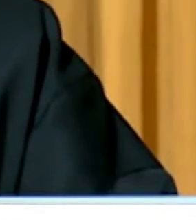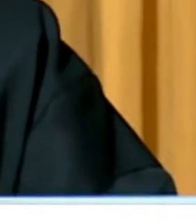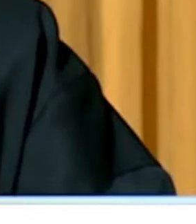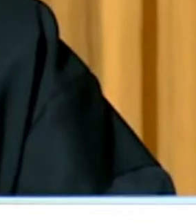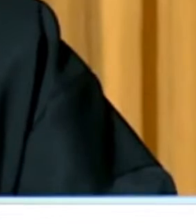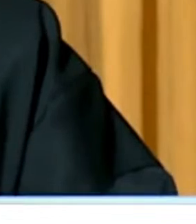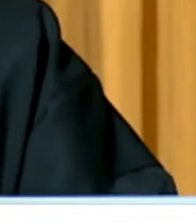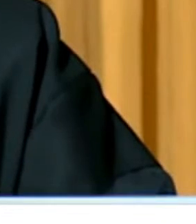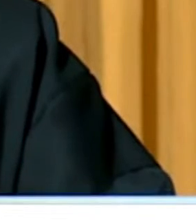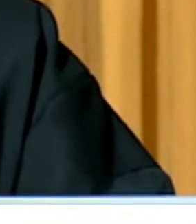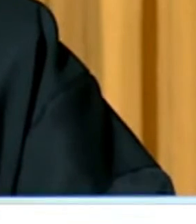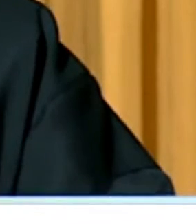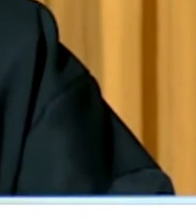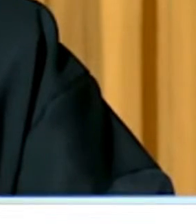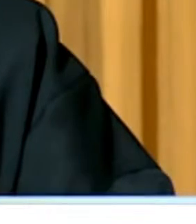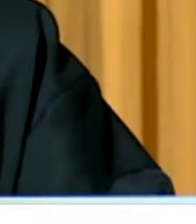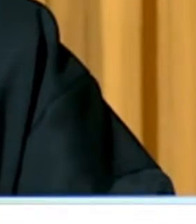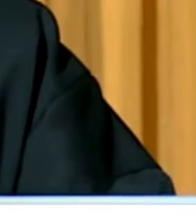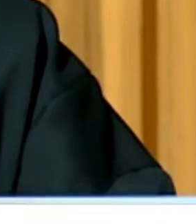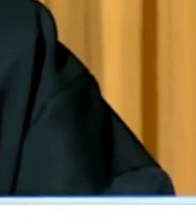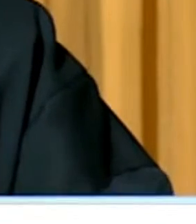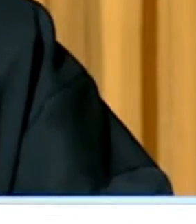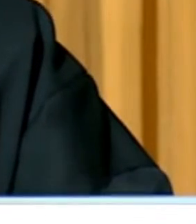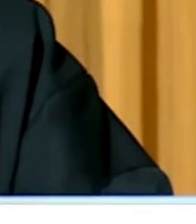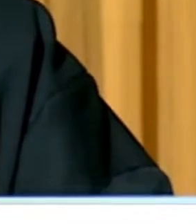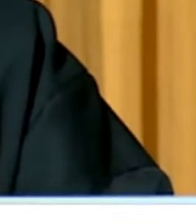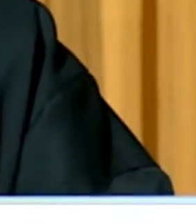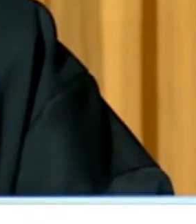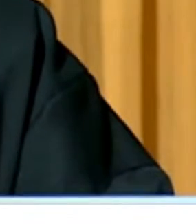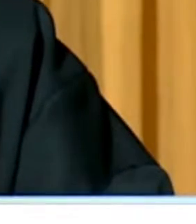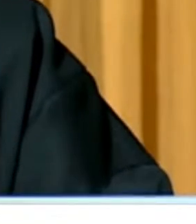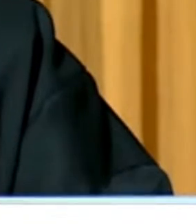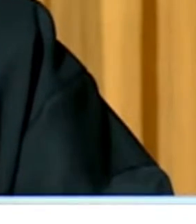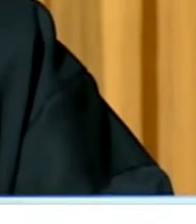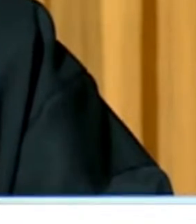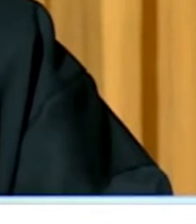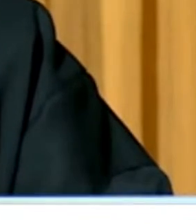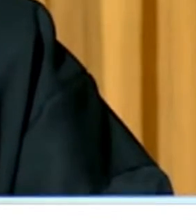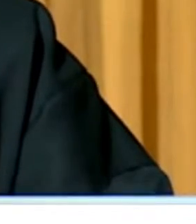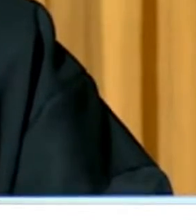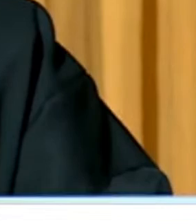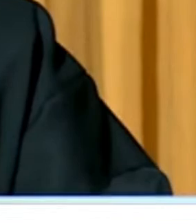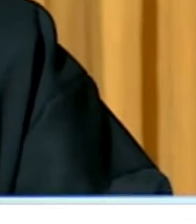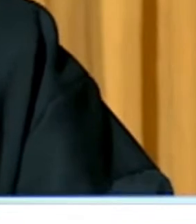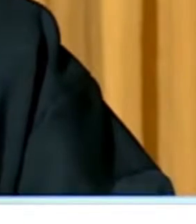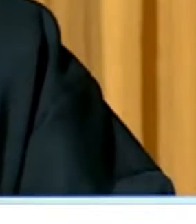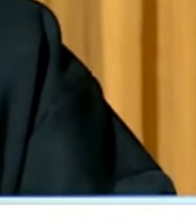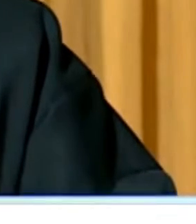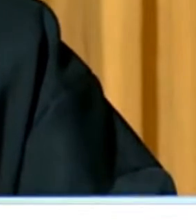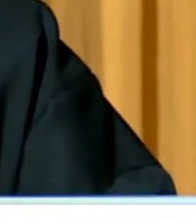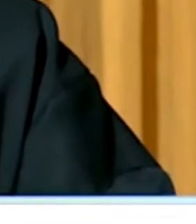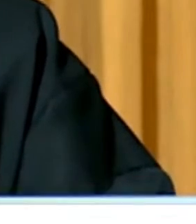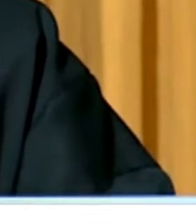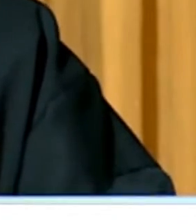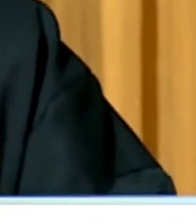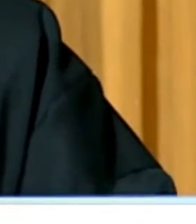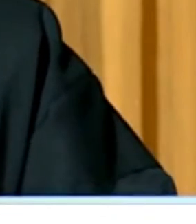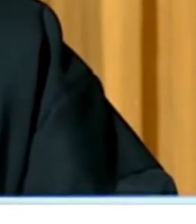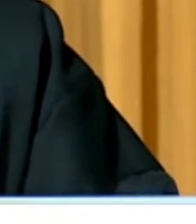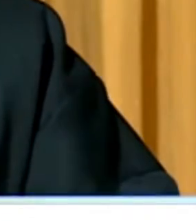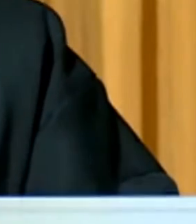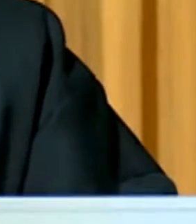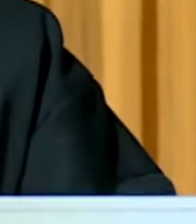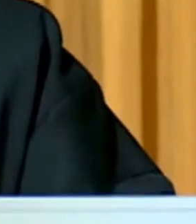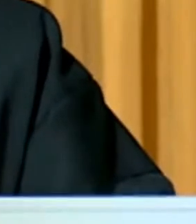that are inoculated from this amendment power because they express core categorical values. As there is no